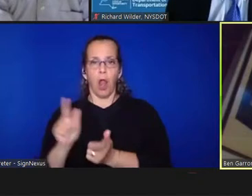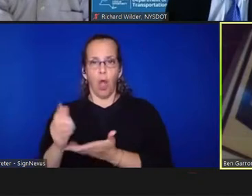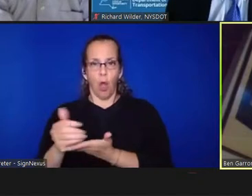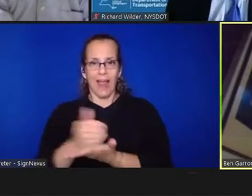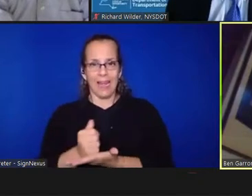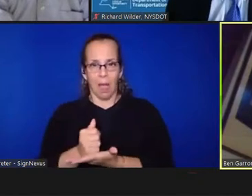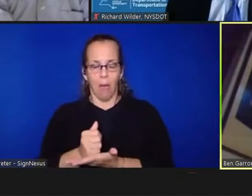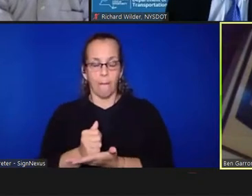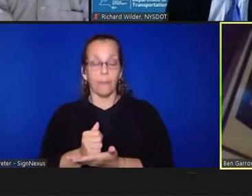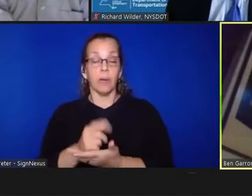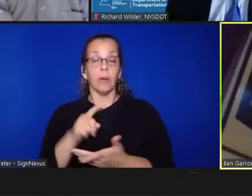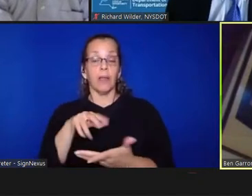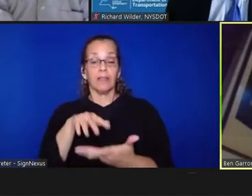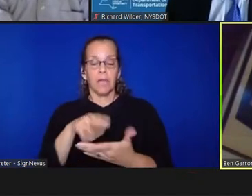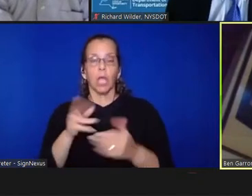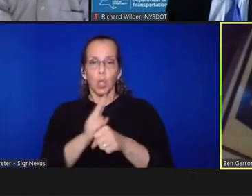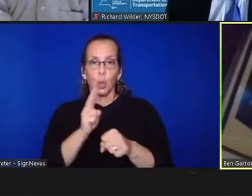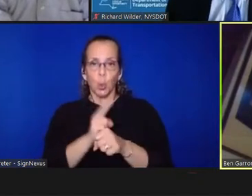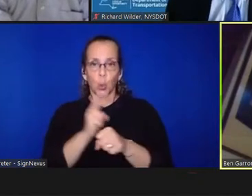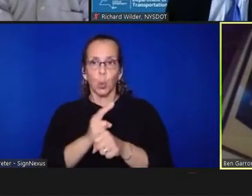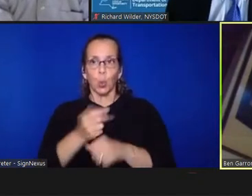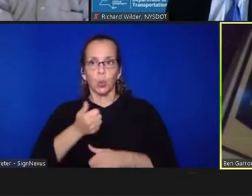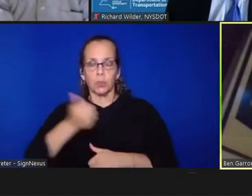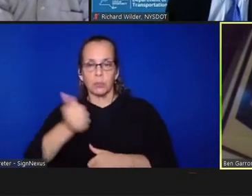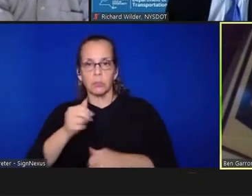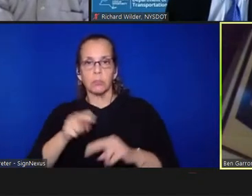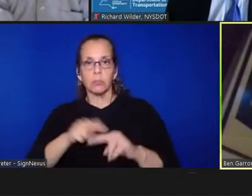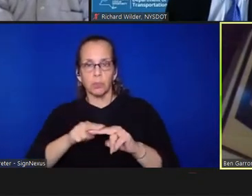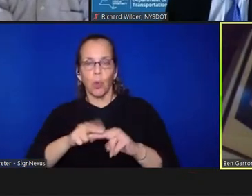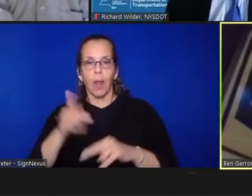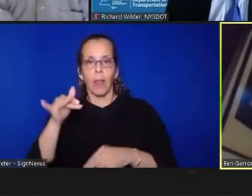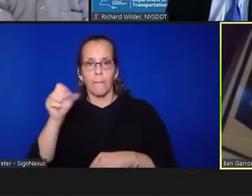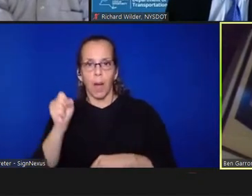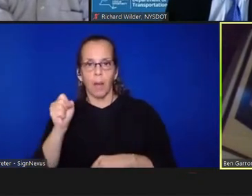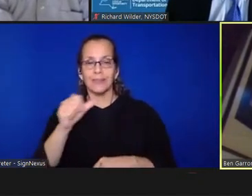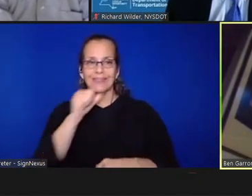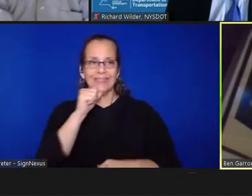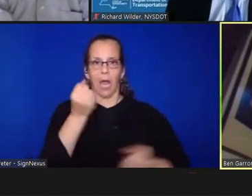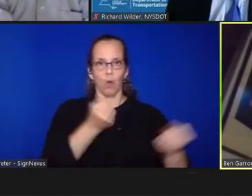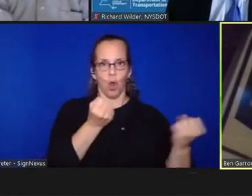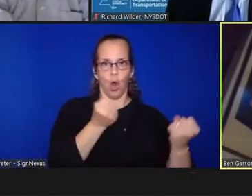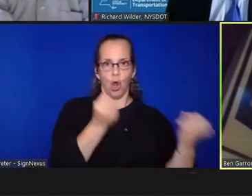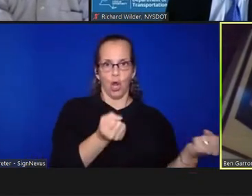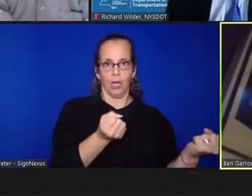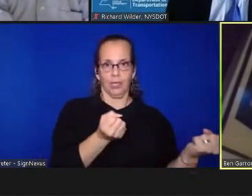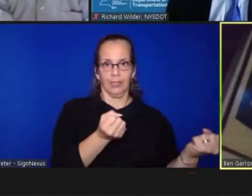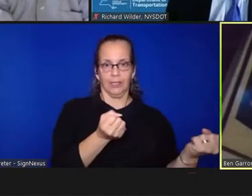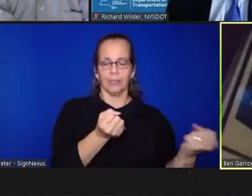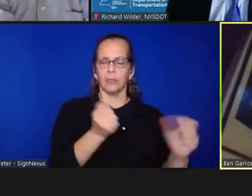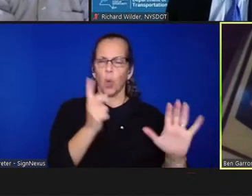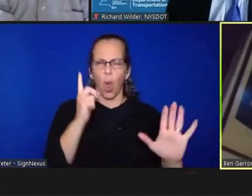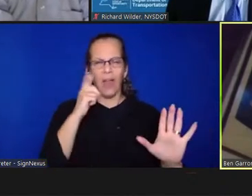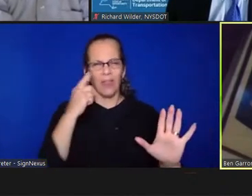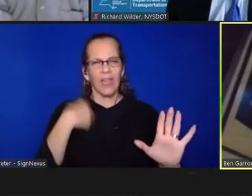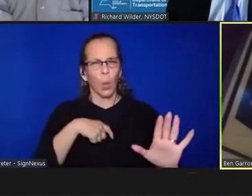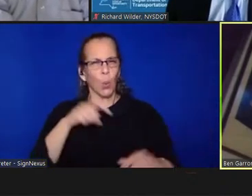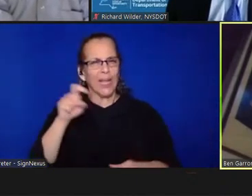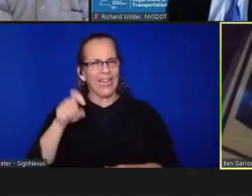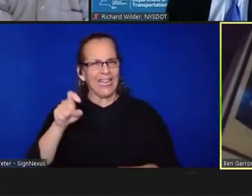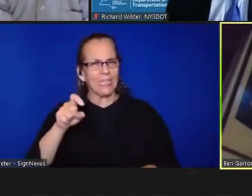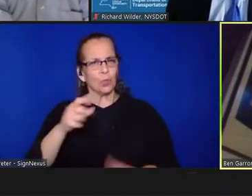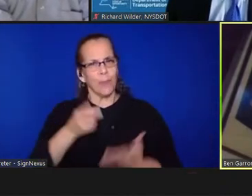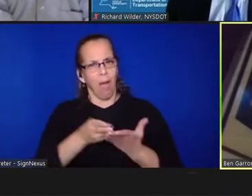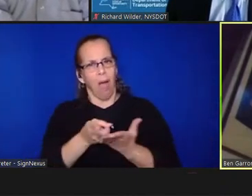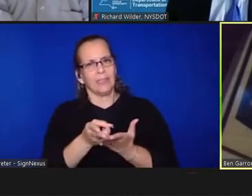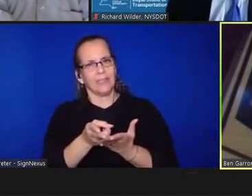use transit to access the central business district and not private Vehicles so I I think we need to be uh truthful